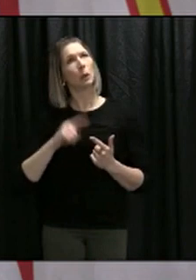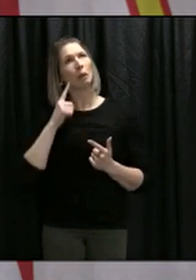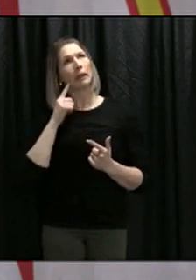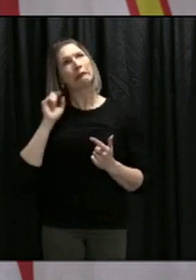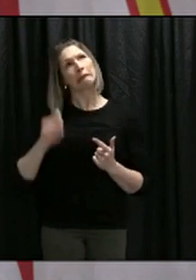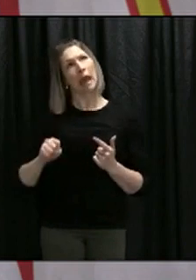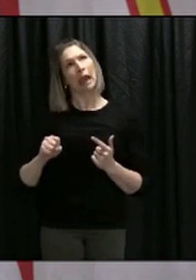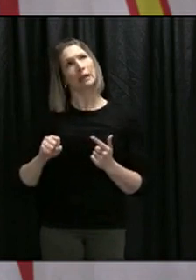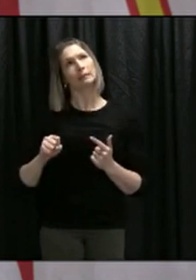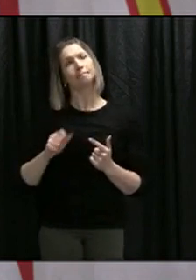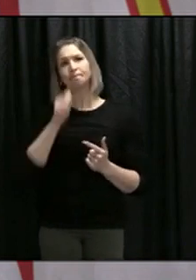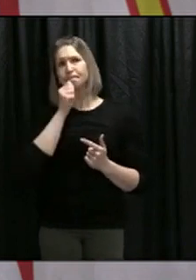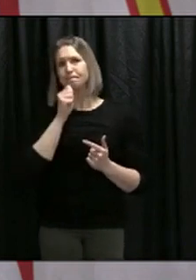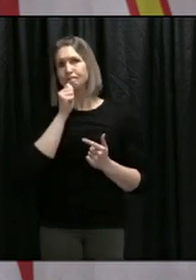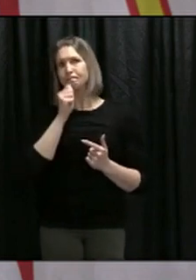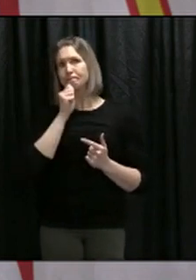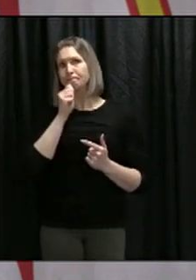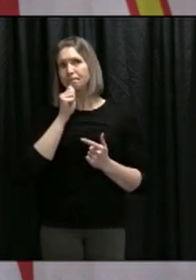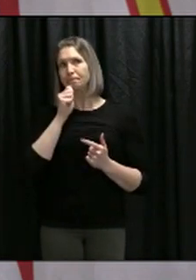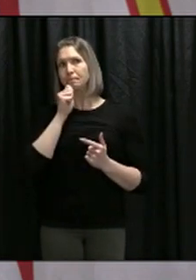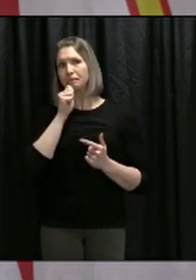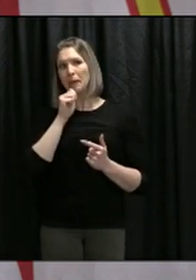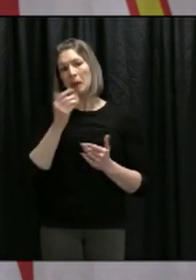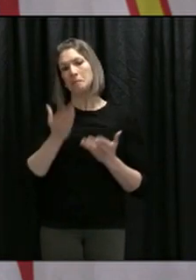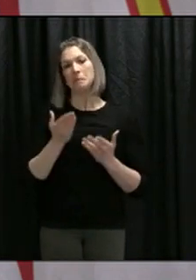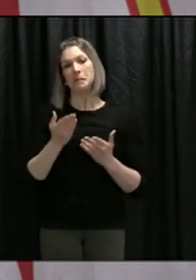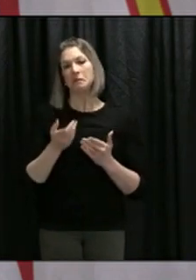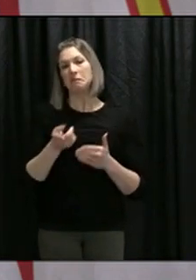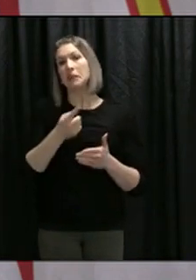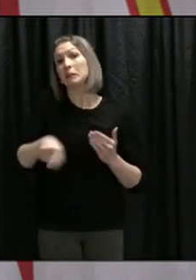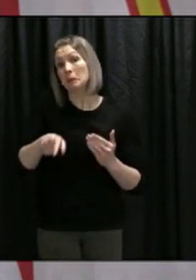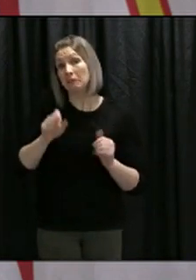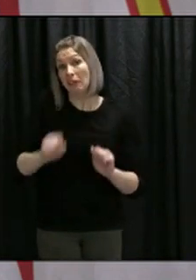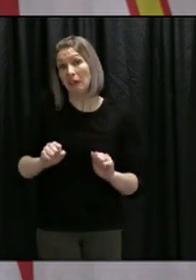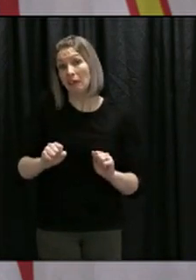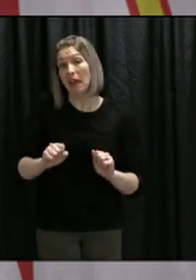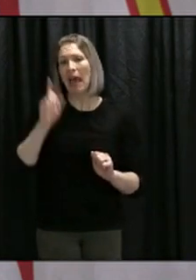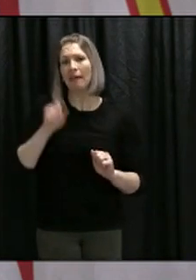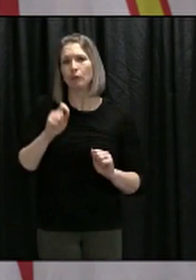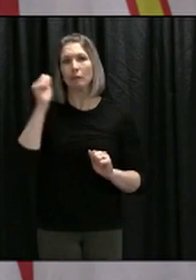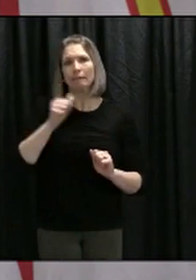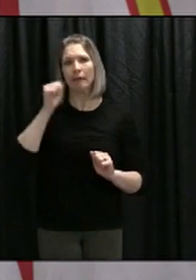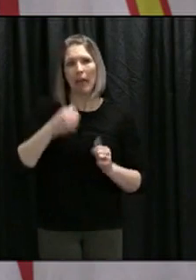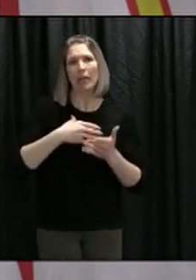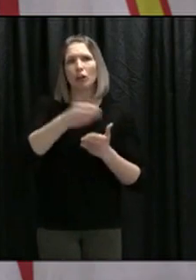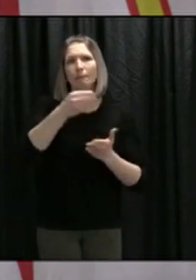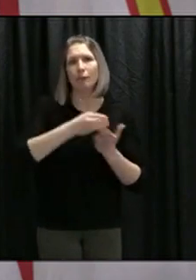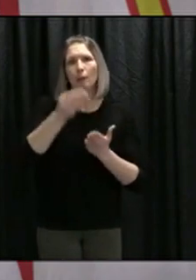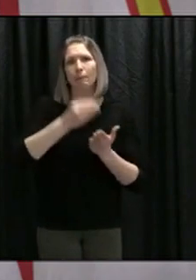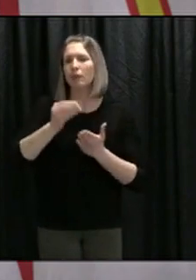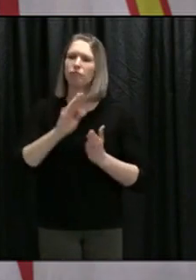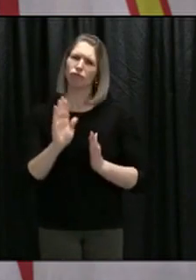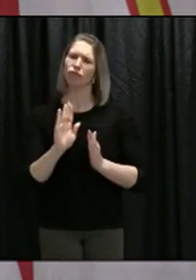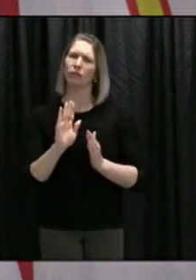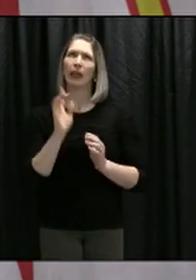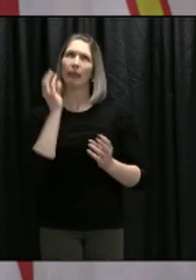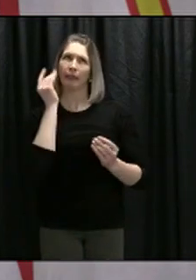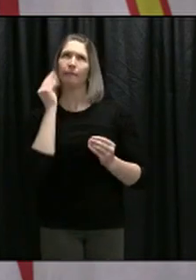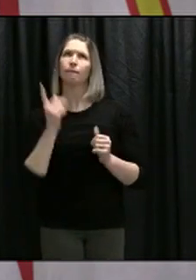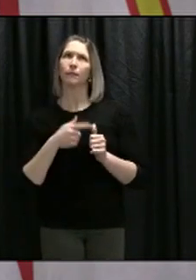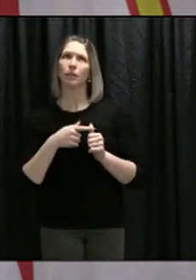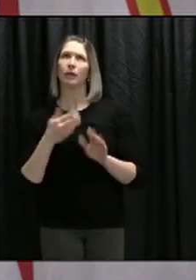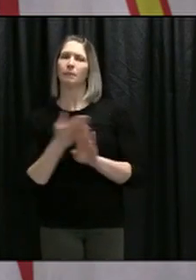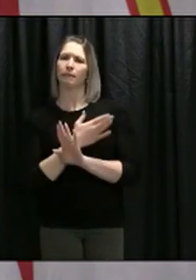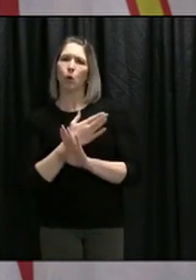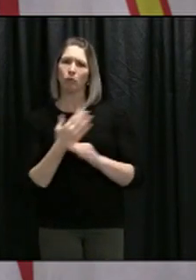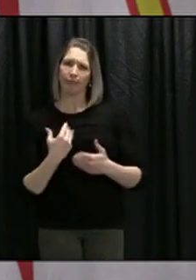item until my next grocery store visit sometime later in the week? Now, we've been working very closely with all levels